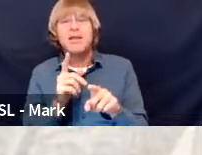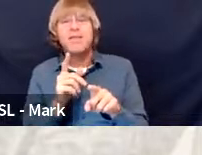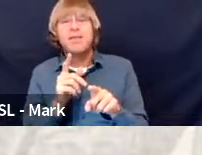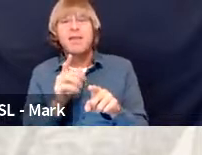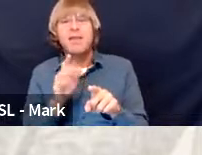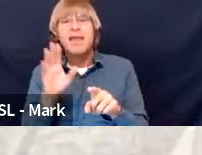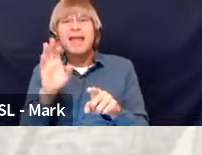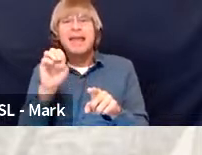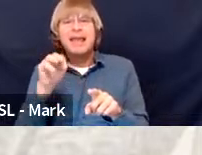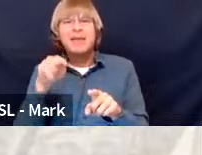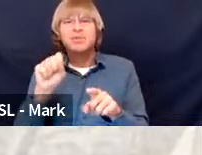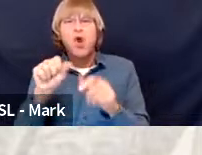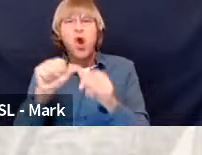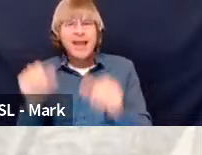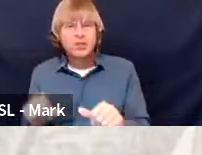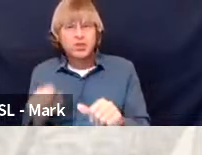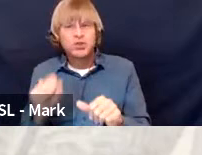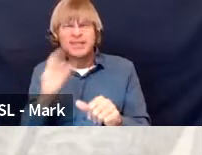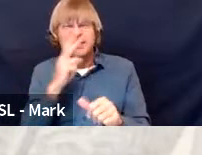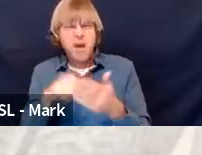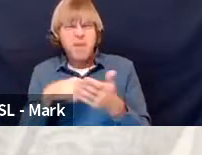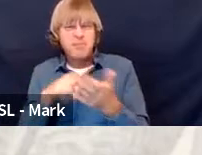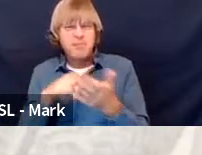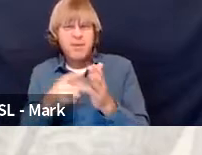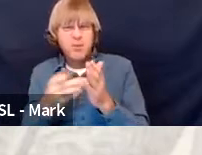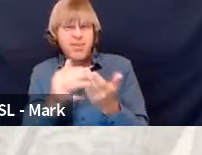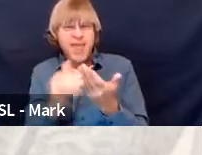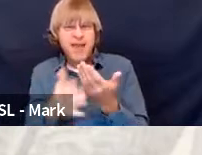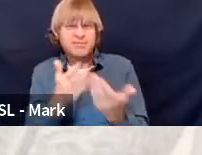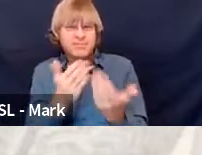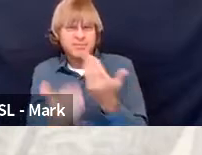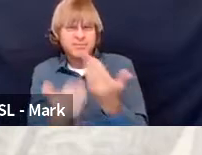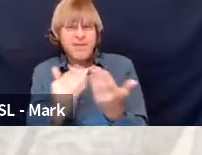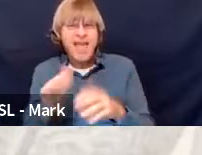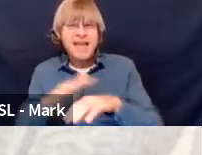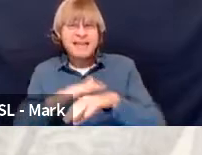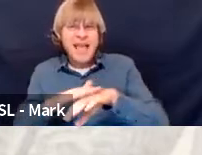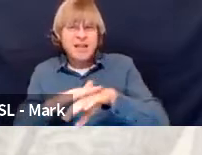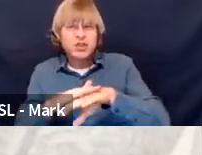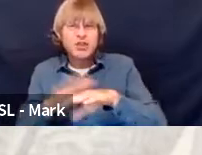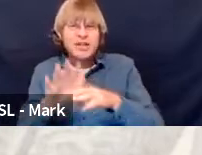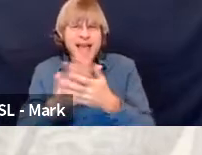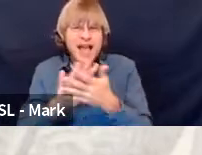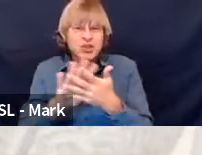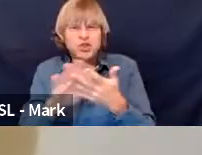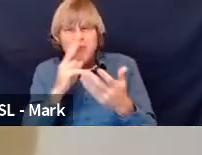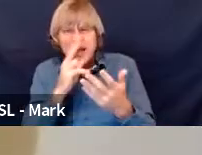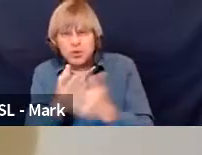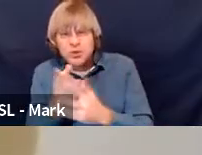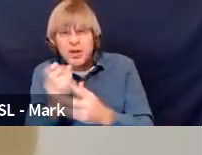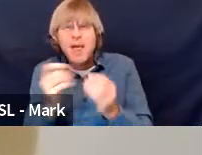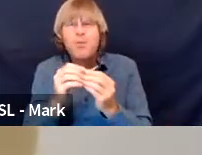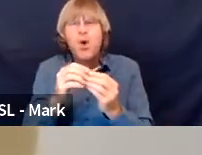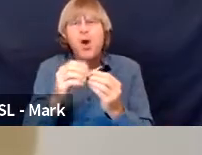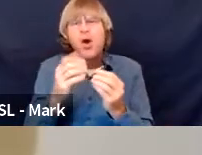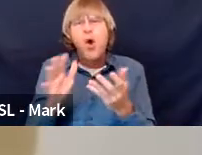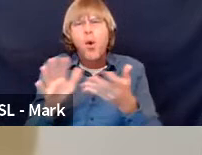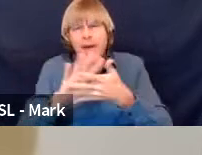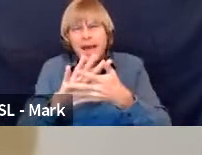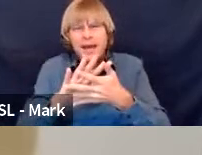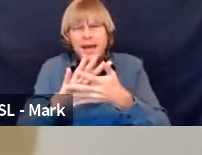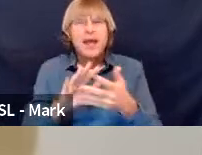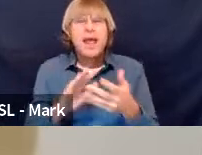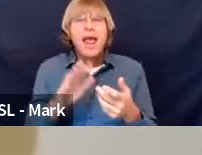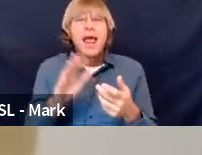Eames architecture again. So you can kind of see what I was talking about with this textured translucent, but a little more opaque to it. And